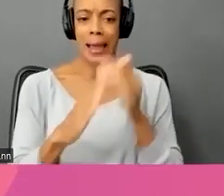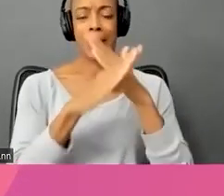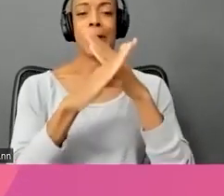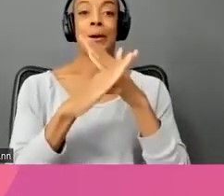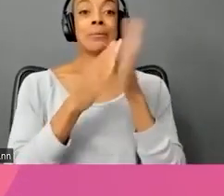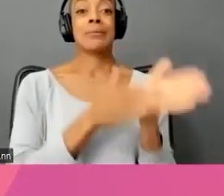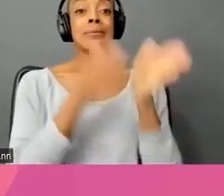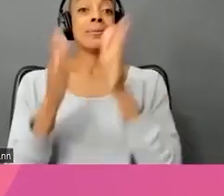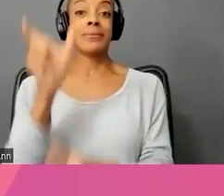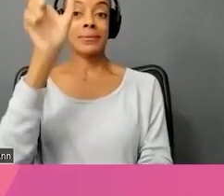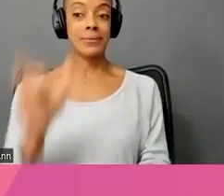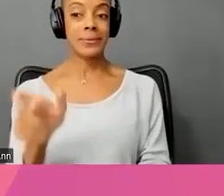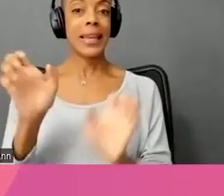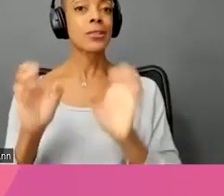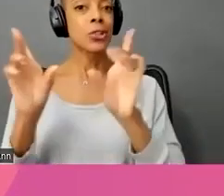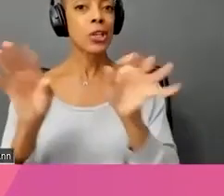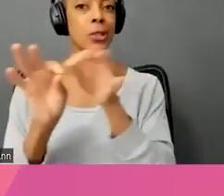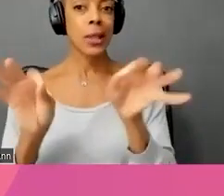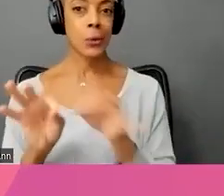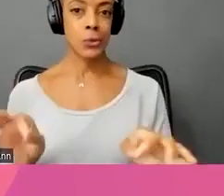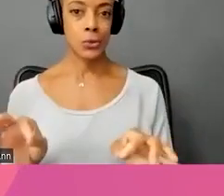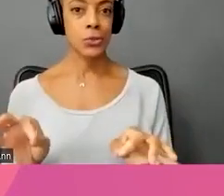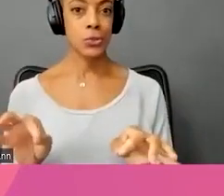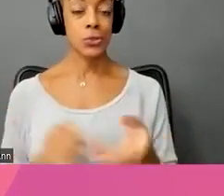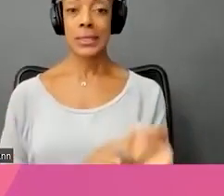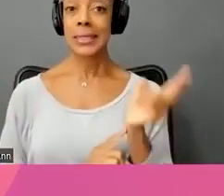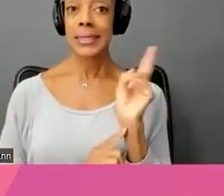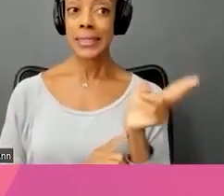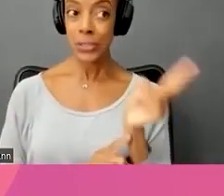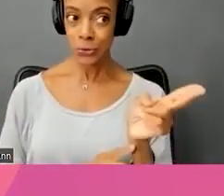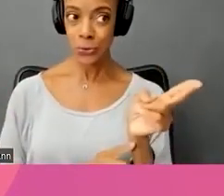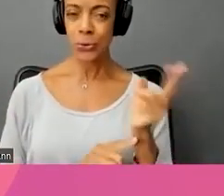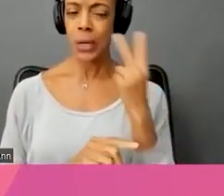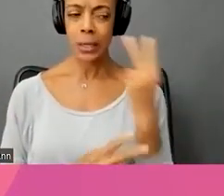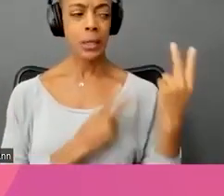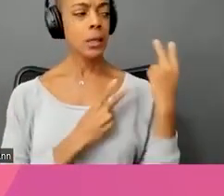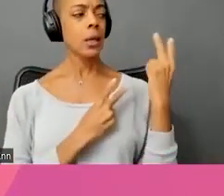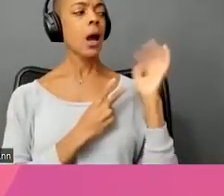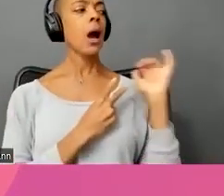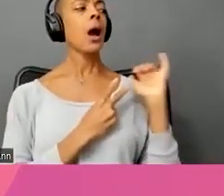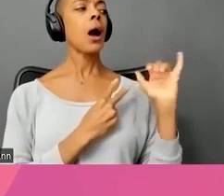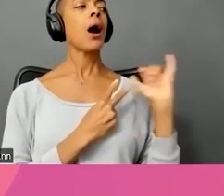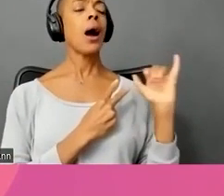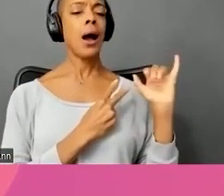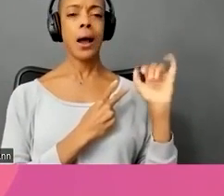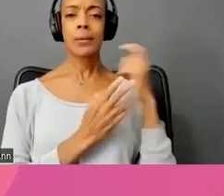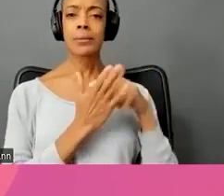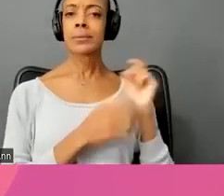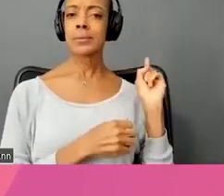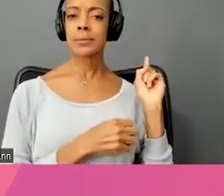and language. So it is important to take history into account. It's important to look at